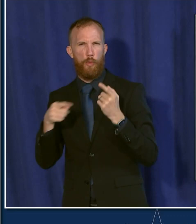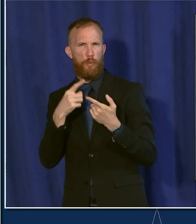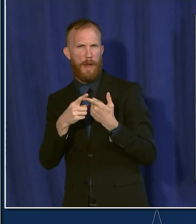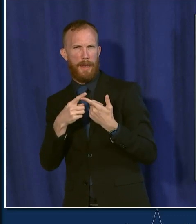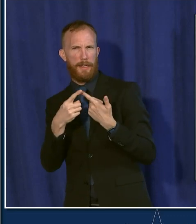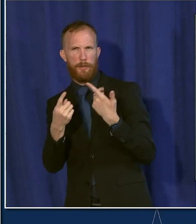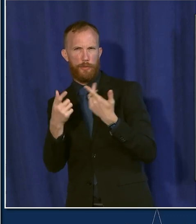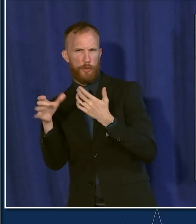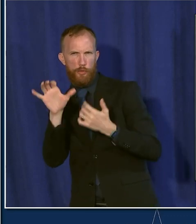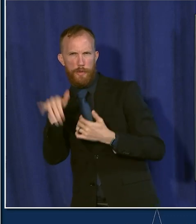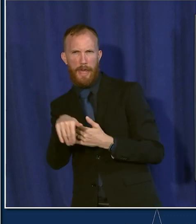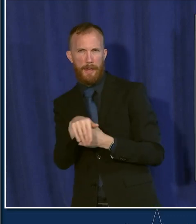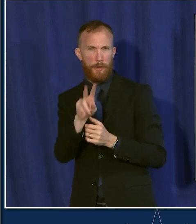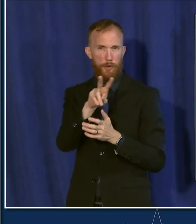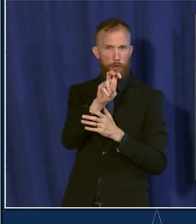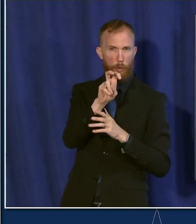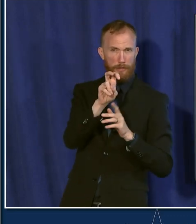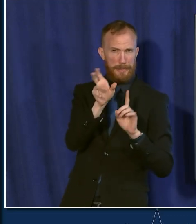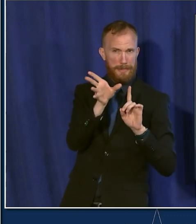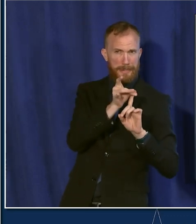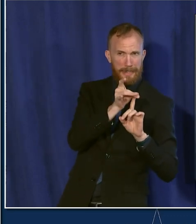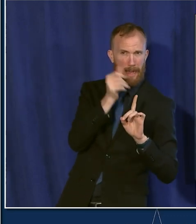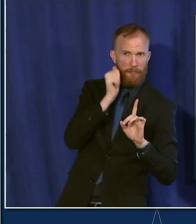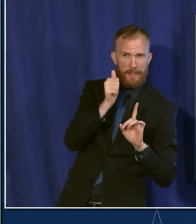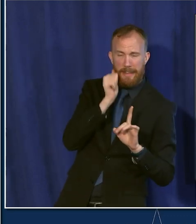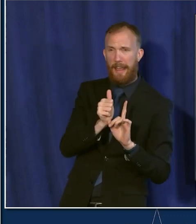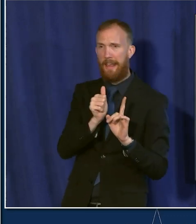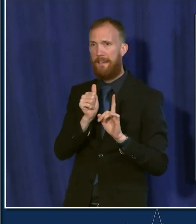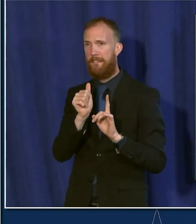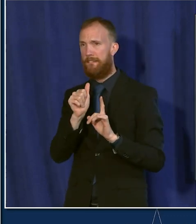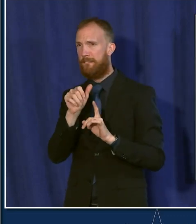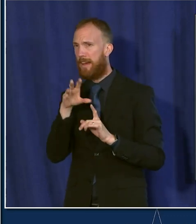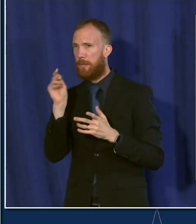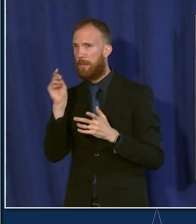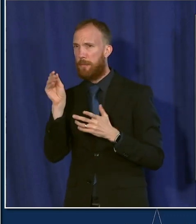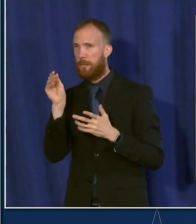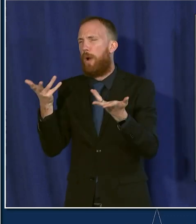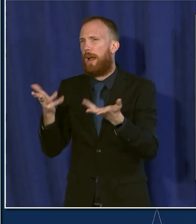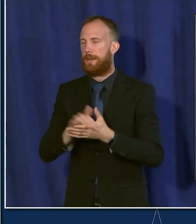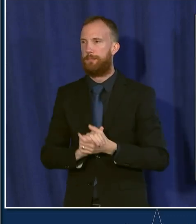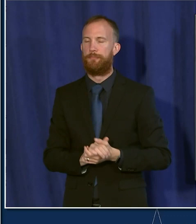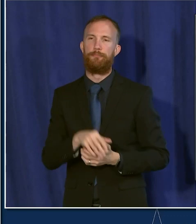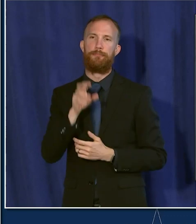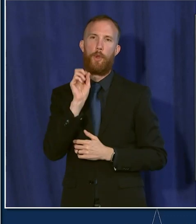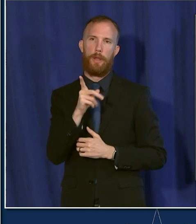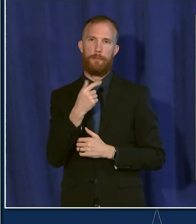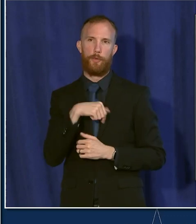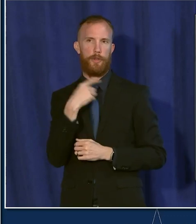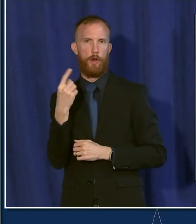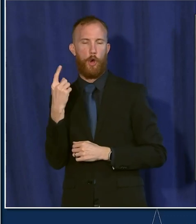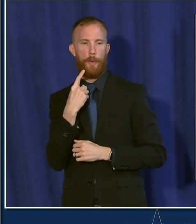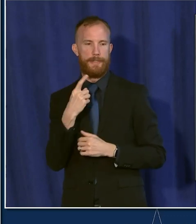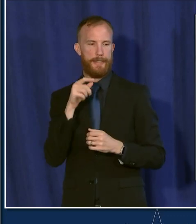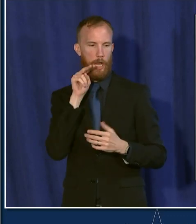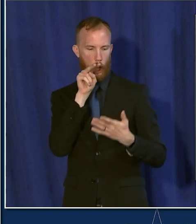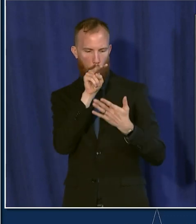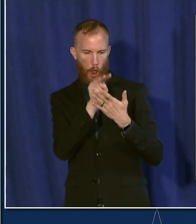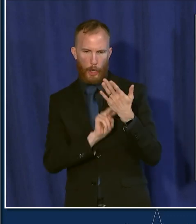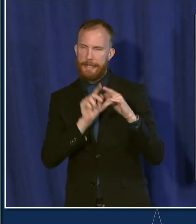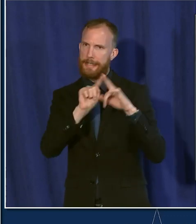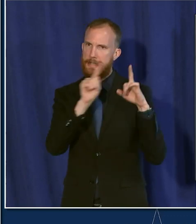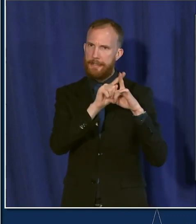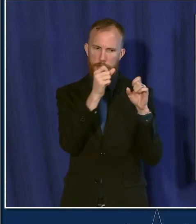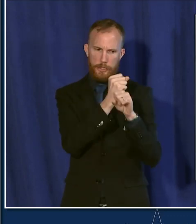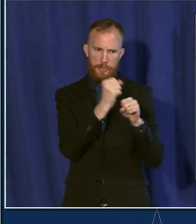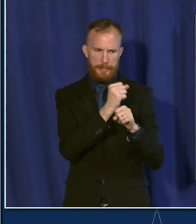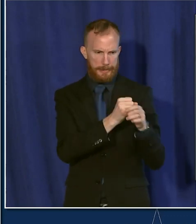or is it at the 5%? Okay. So, or both. Yeah. So we're always looking at a number of metrics, all together. And that's